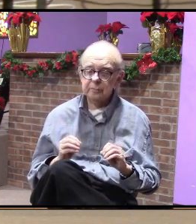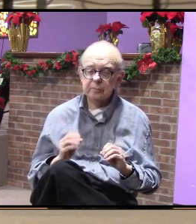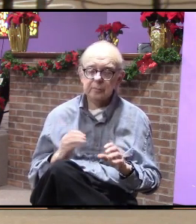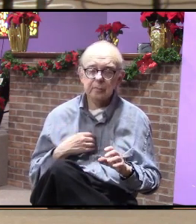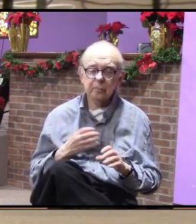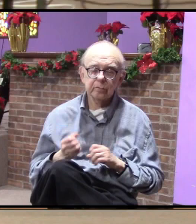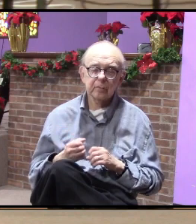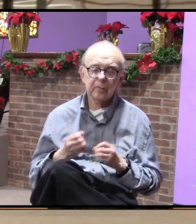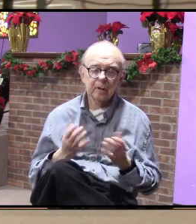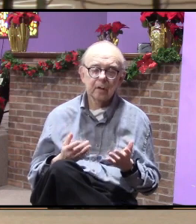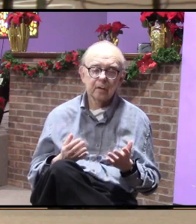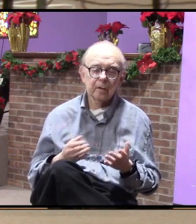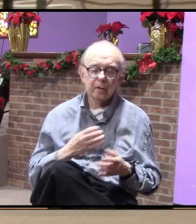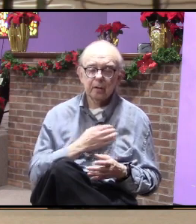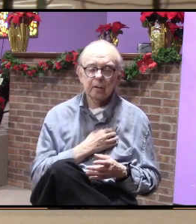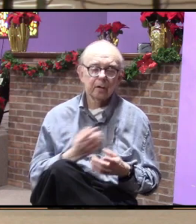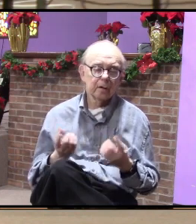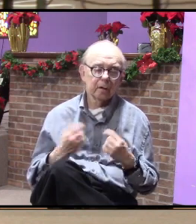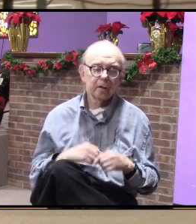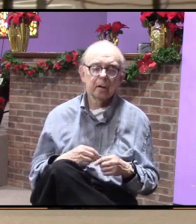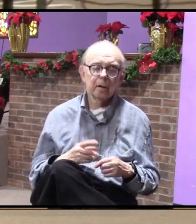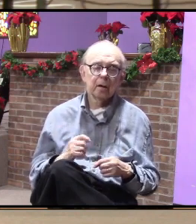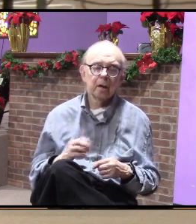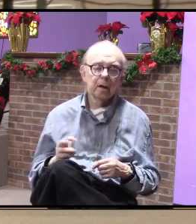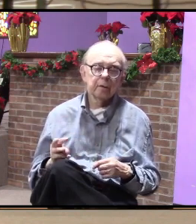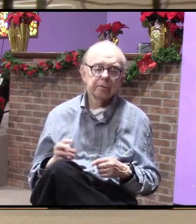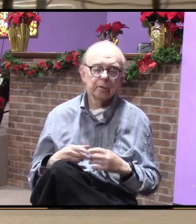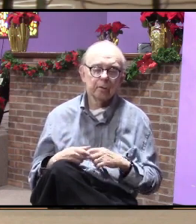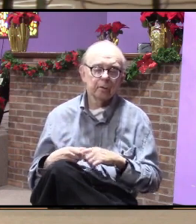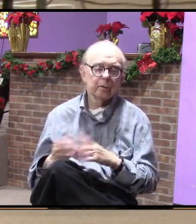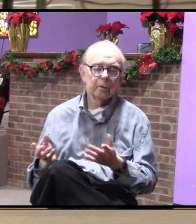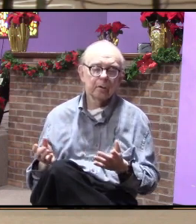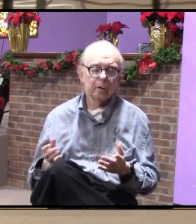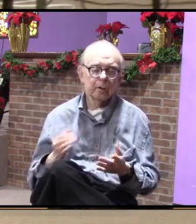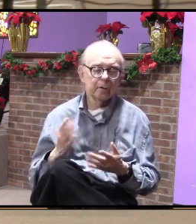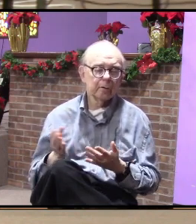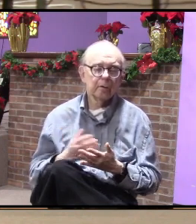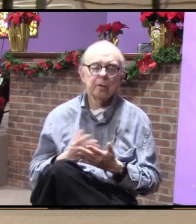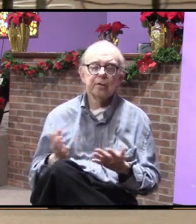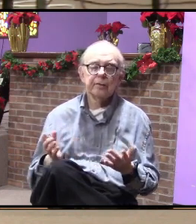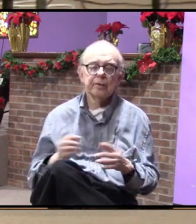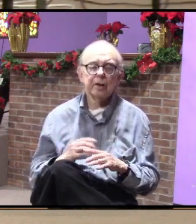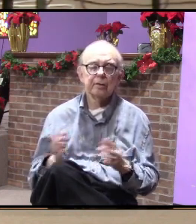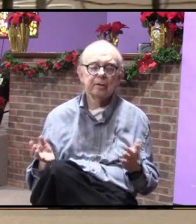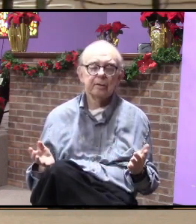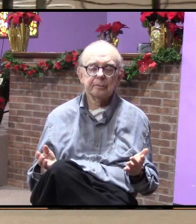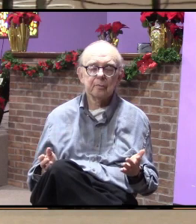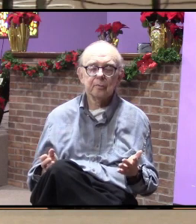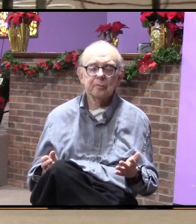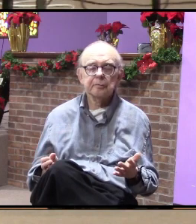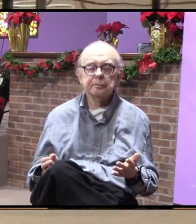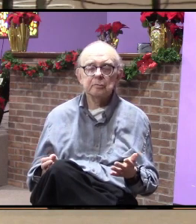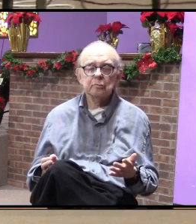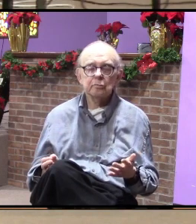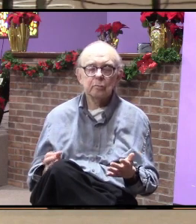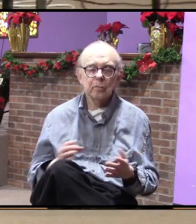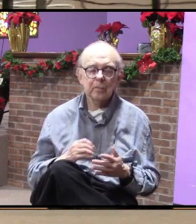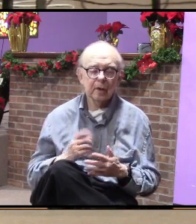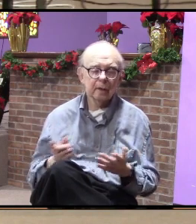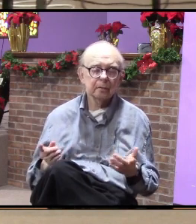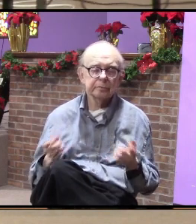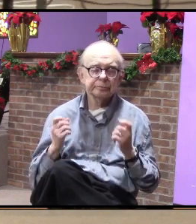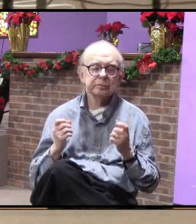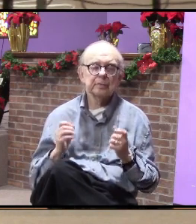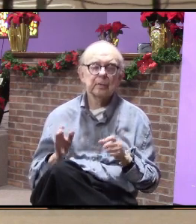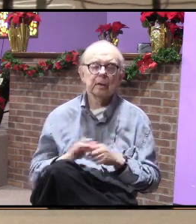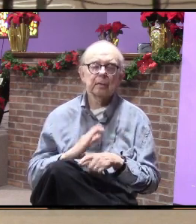You've got to wait for a policeman to come. You've got to wait for a tow truck. You've got to wait for the insurance. You've got to wait to get this. You've got to wait to do that. All of a sudden,